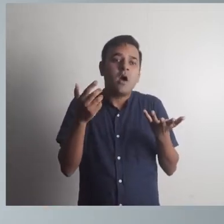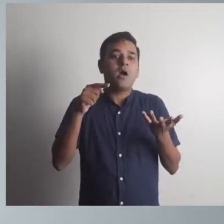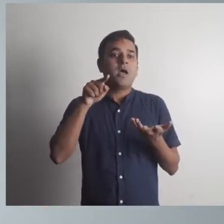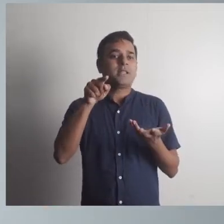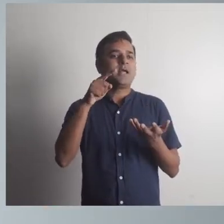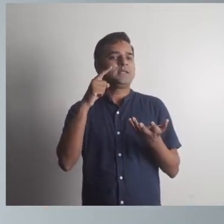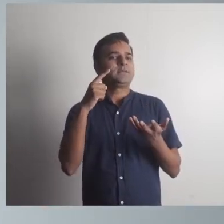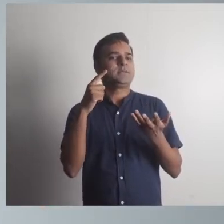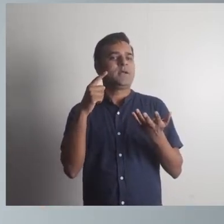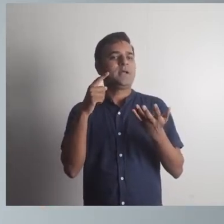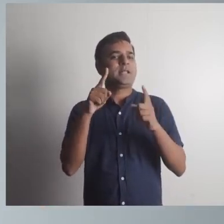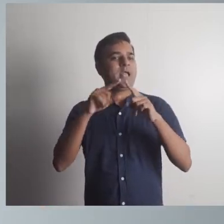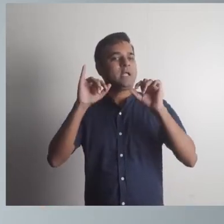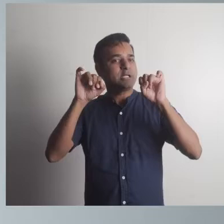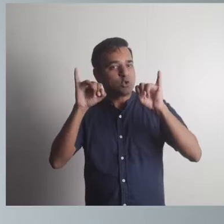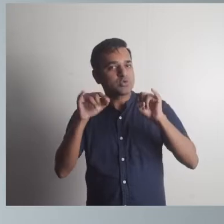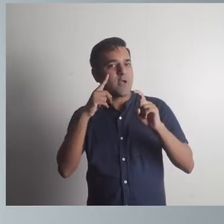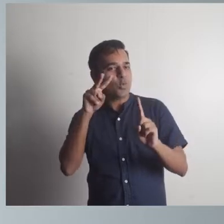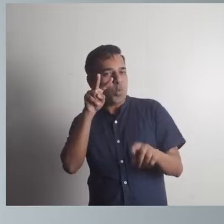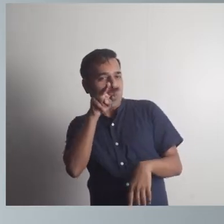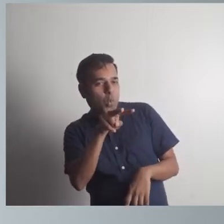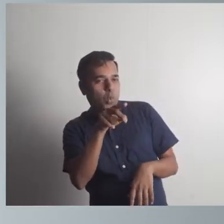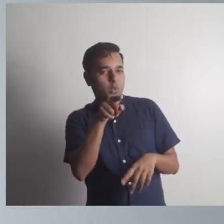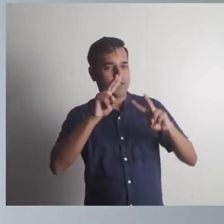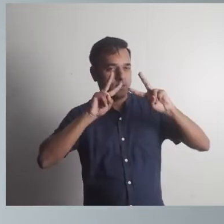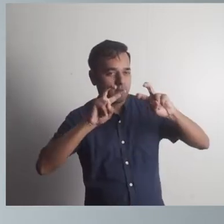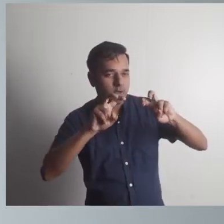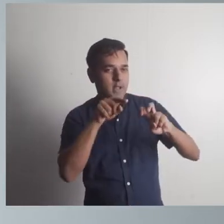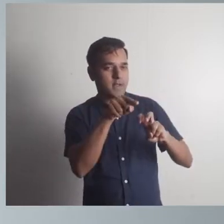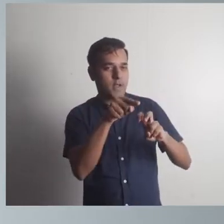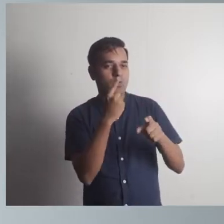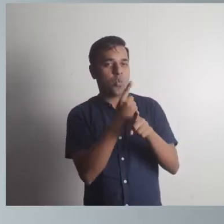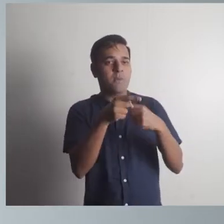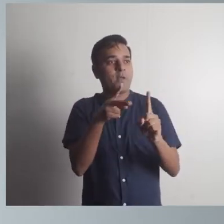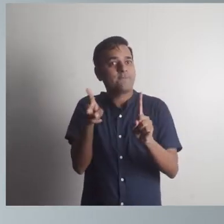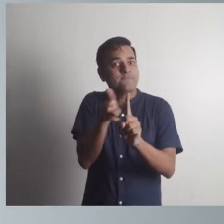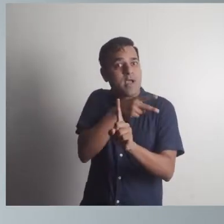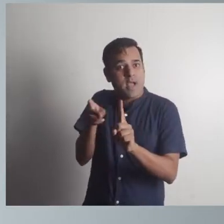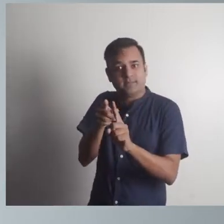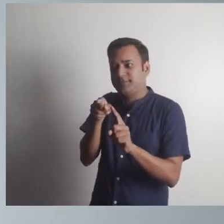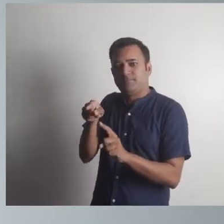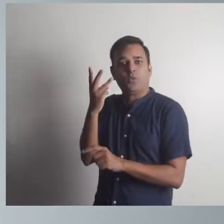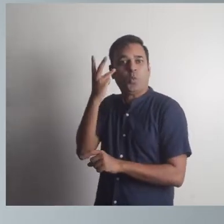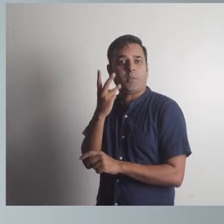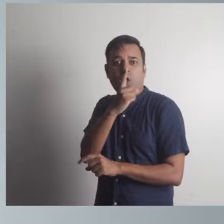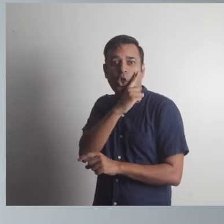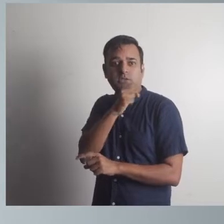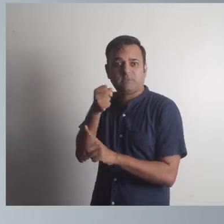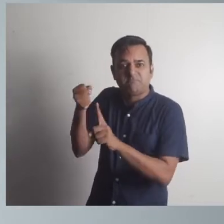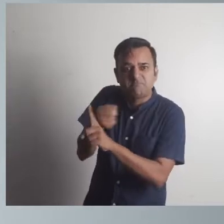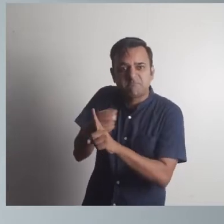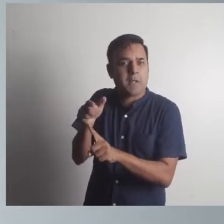the world, anything. And you can do an analysis, violence against women and girls, any issue you want, and you can look at 4